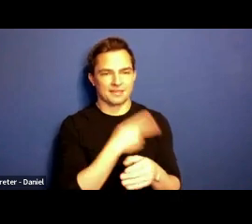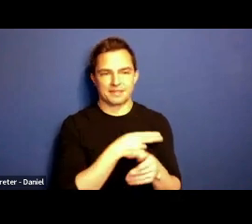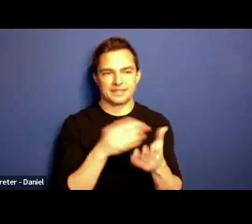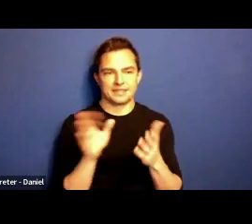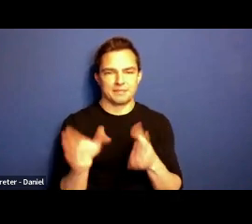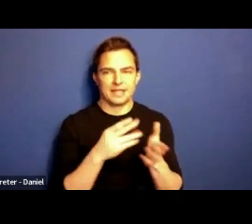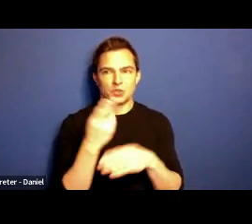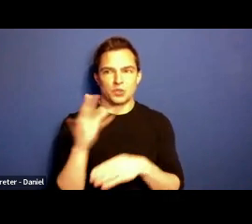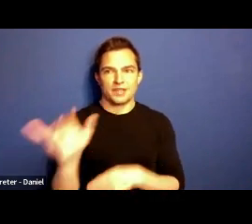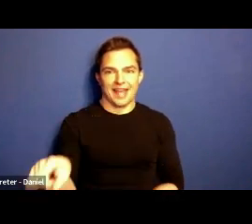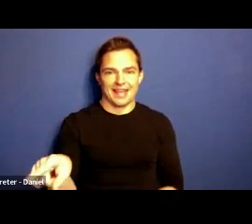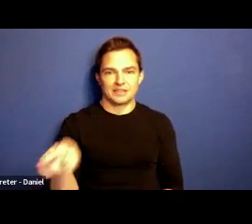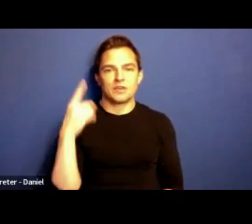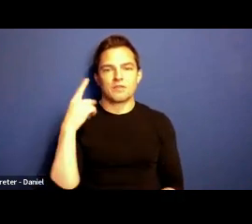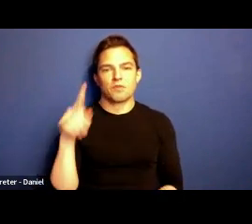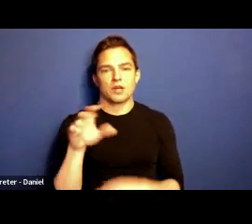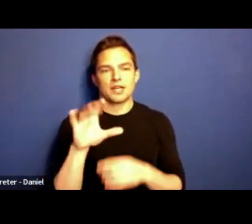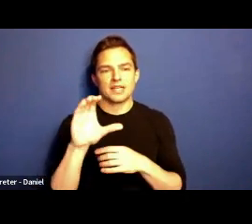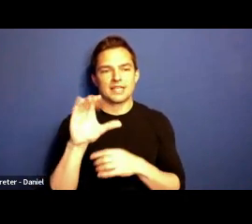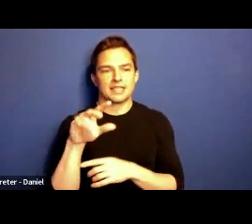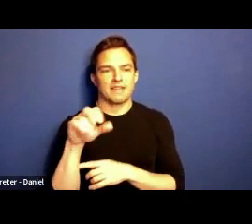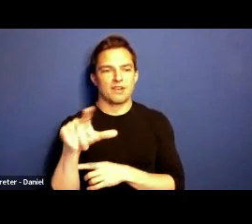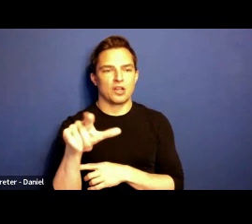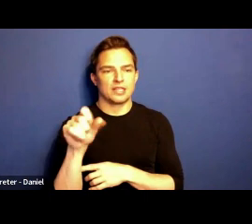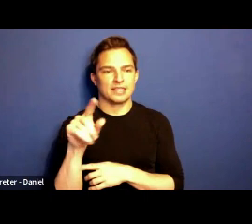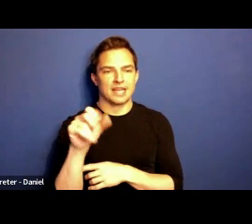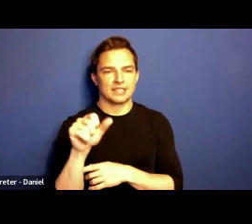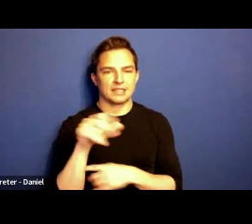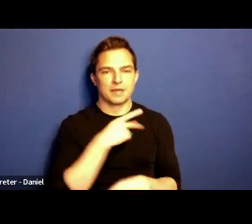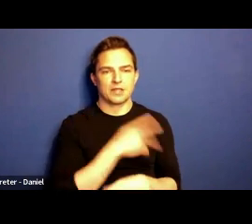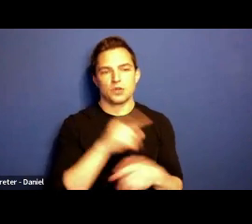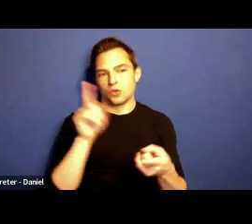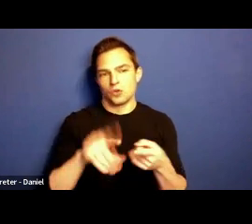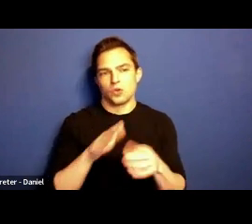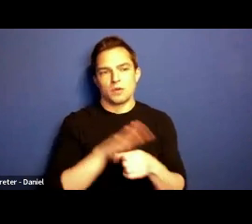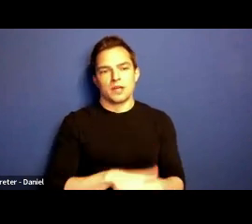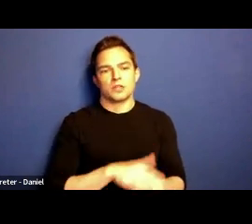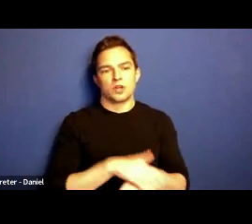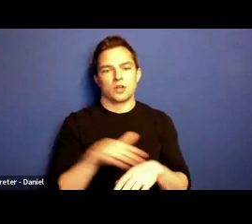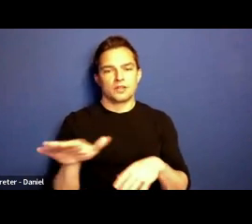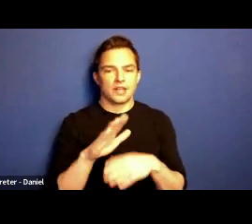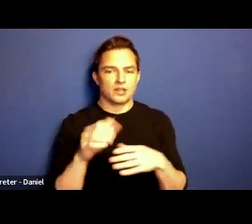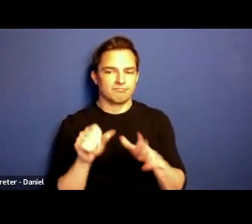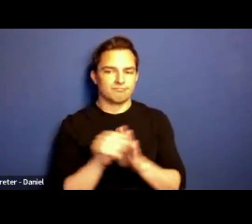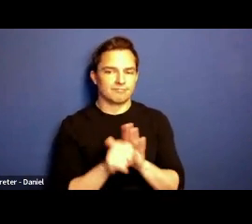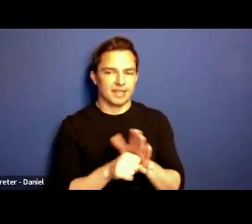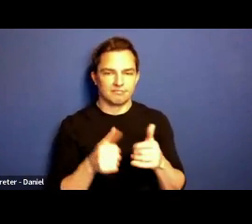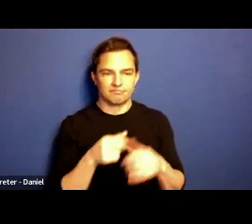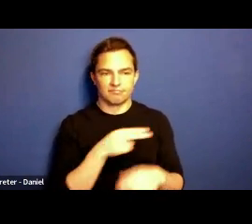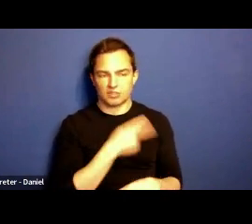it for civil status patients to try and reduce the pressure on their 2 existing state hospitals,